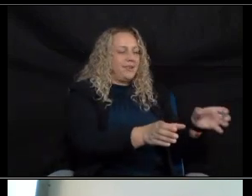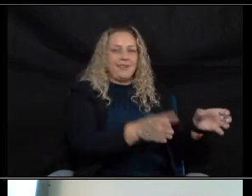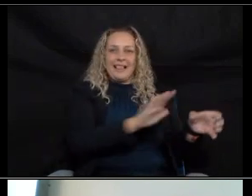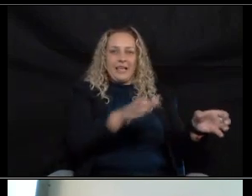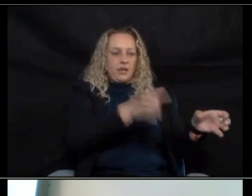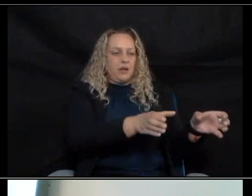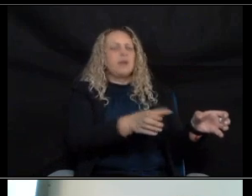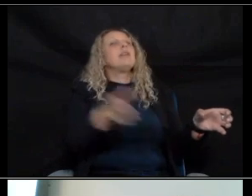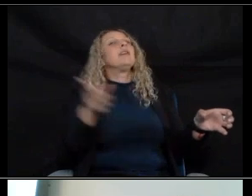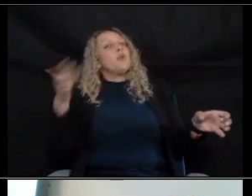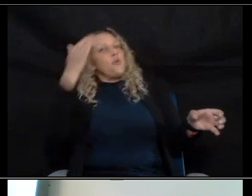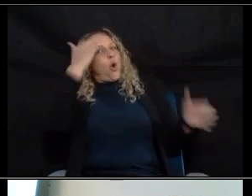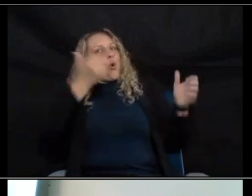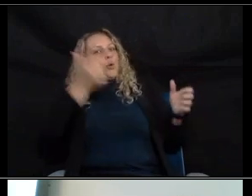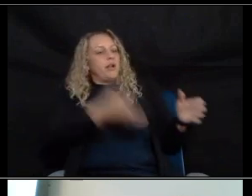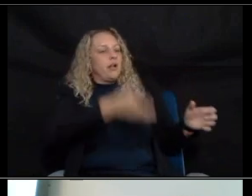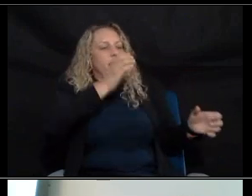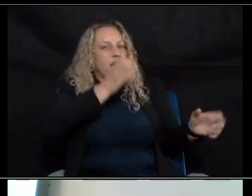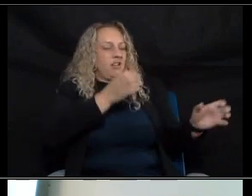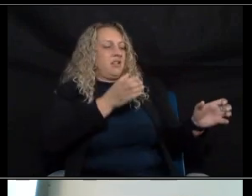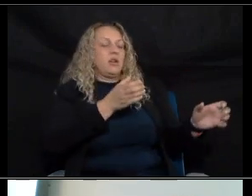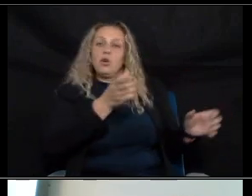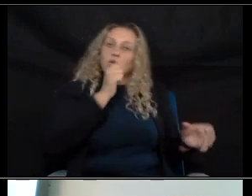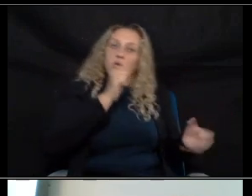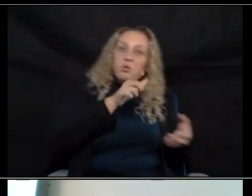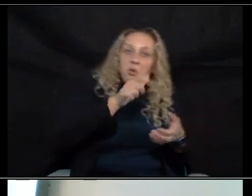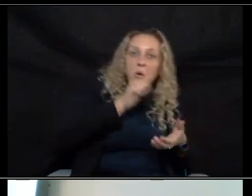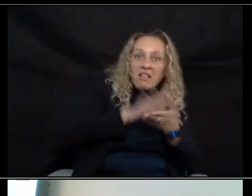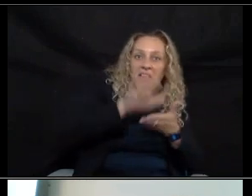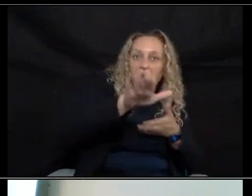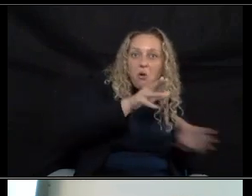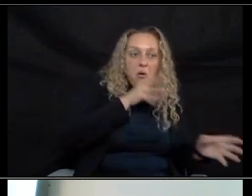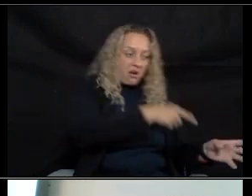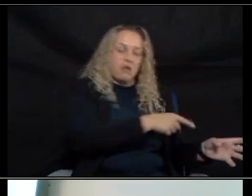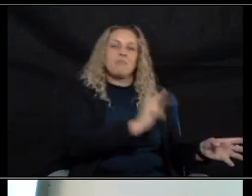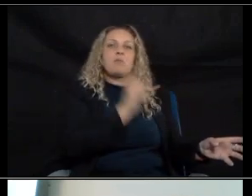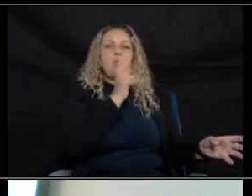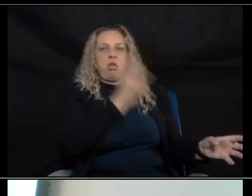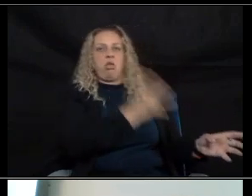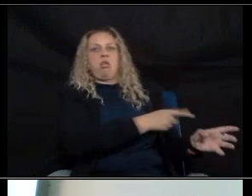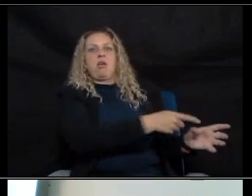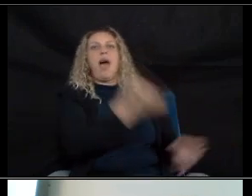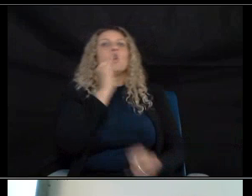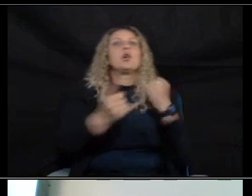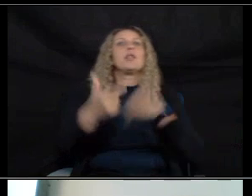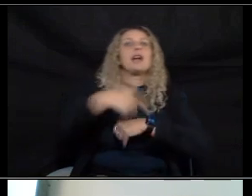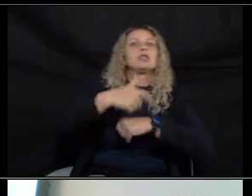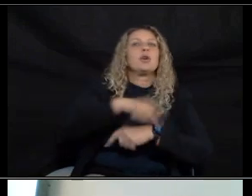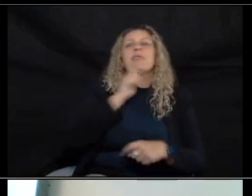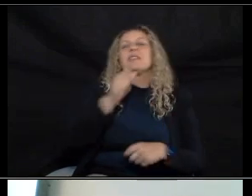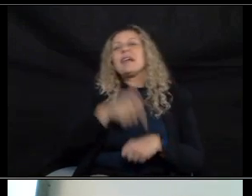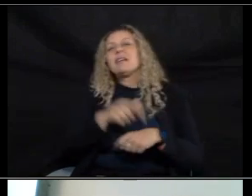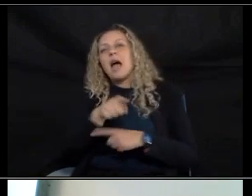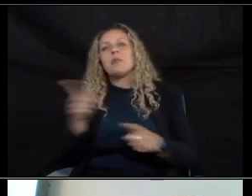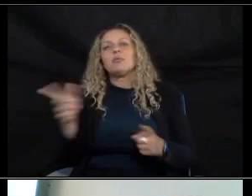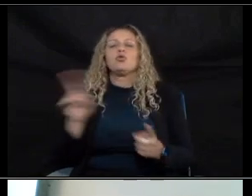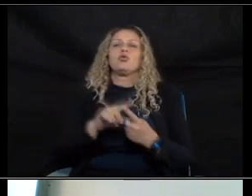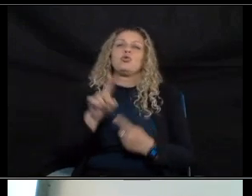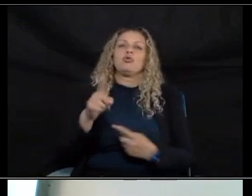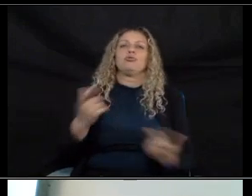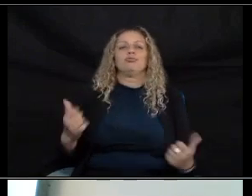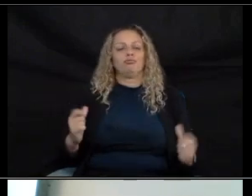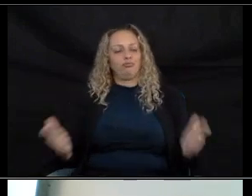from. And if you don't clean your glass, the people will never drink from. I know this is your last term, but this is not the time to be beating on your